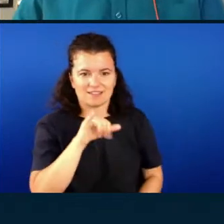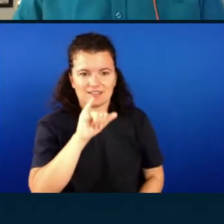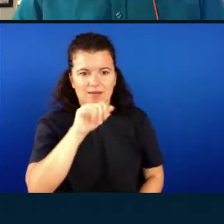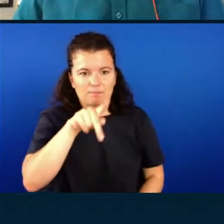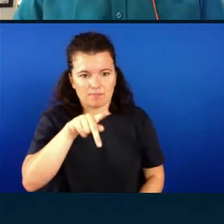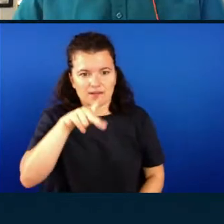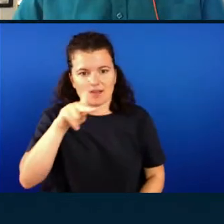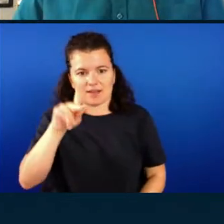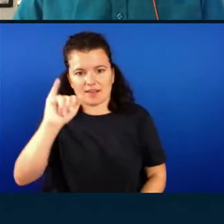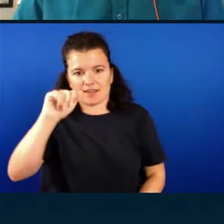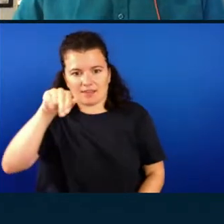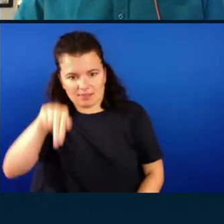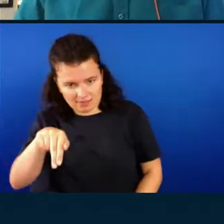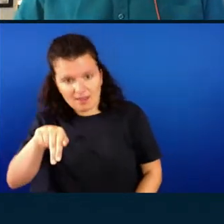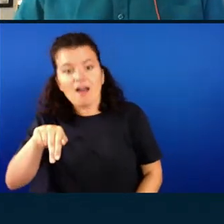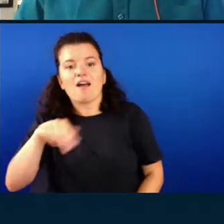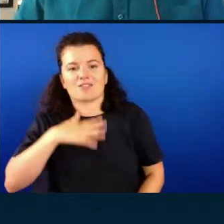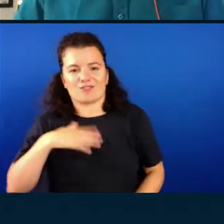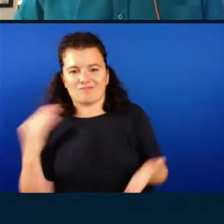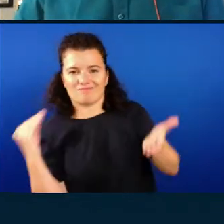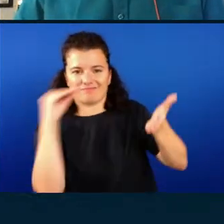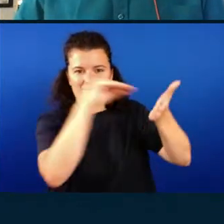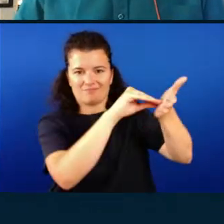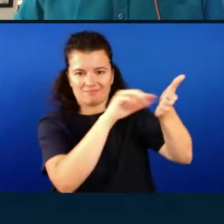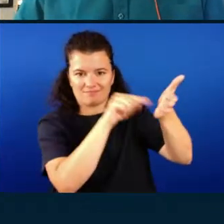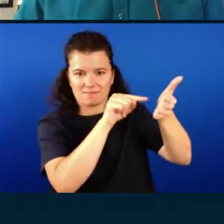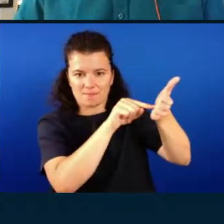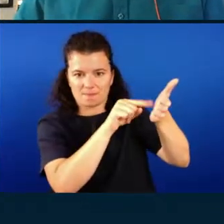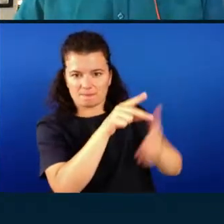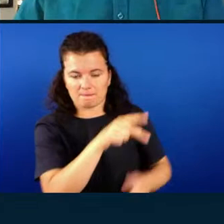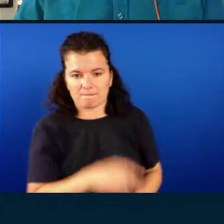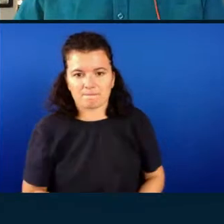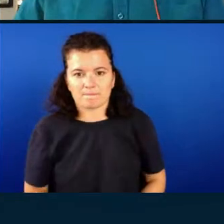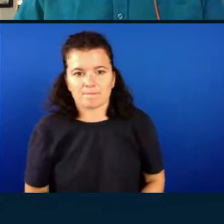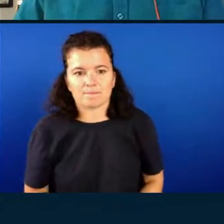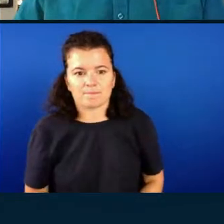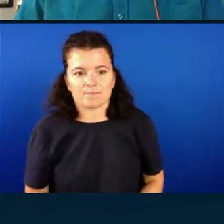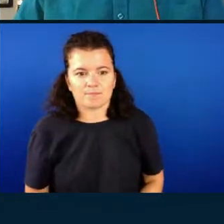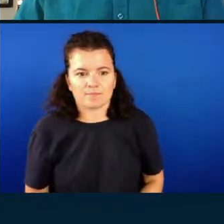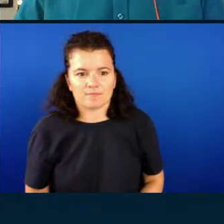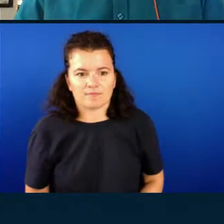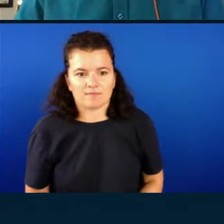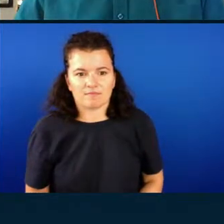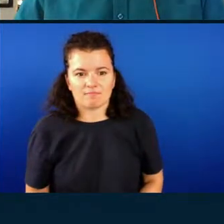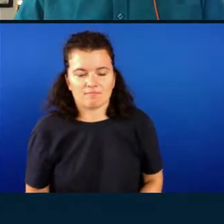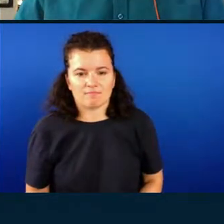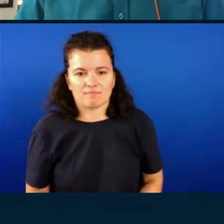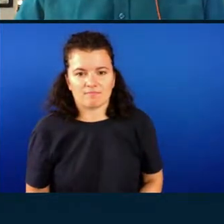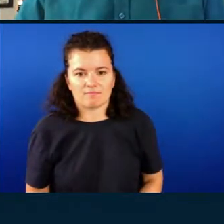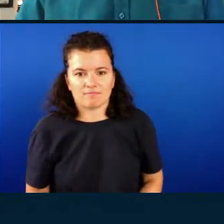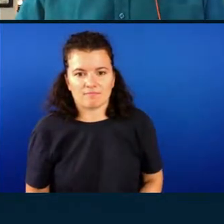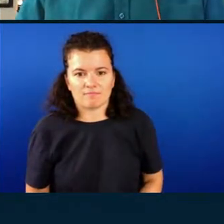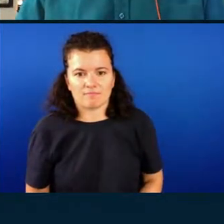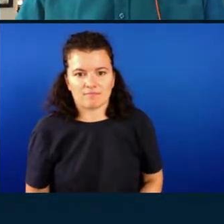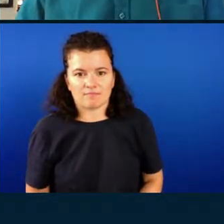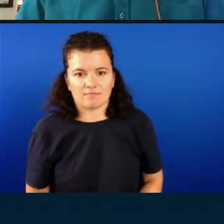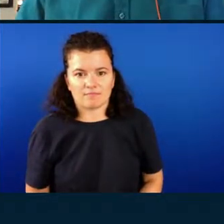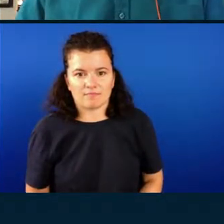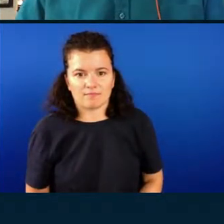Zipkin. So let's try that. And I think I can put that, yes.